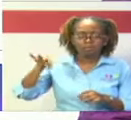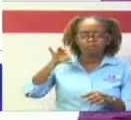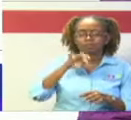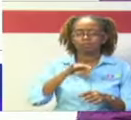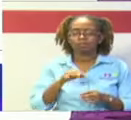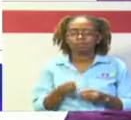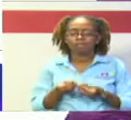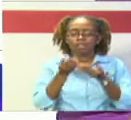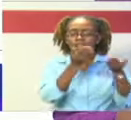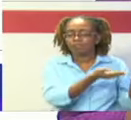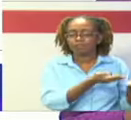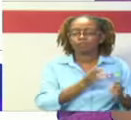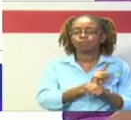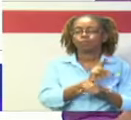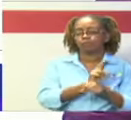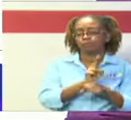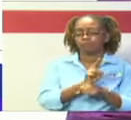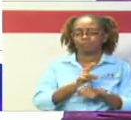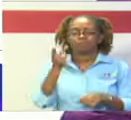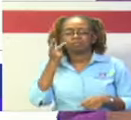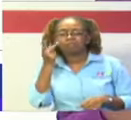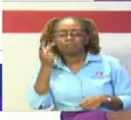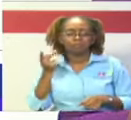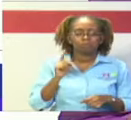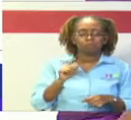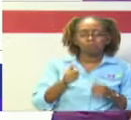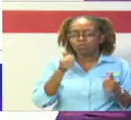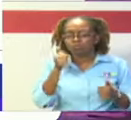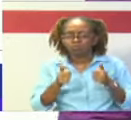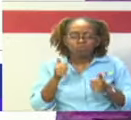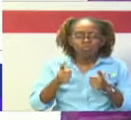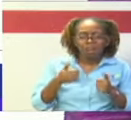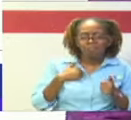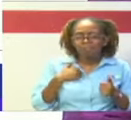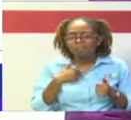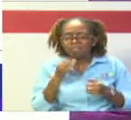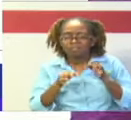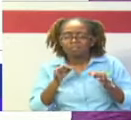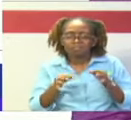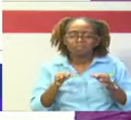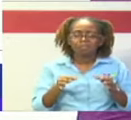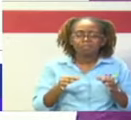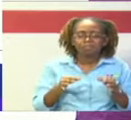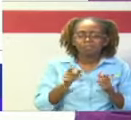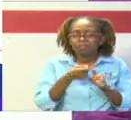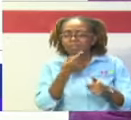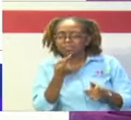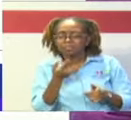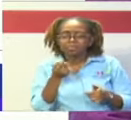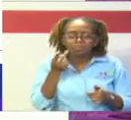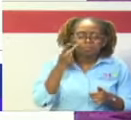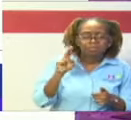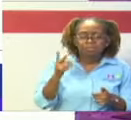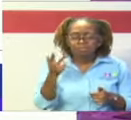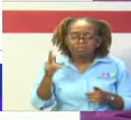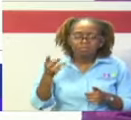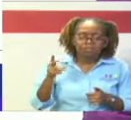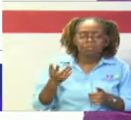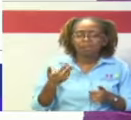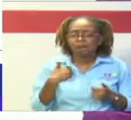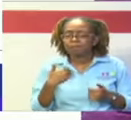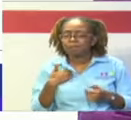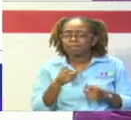of, what type of virus they have, whether they have a variant or not. And so far, of the samples that have